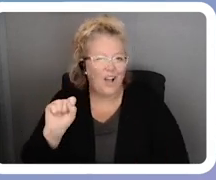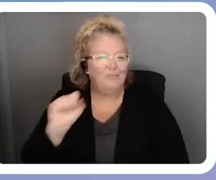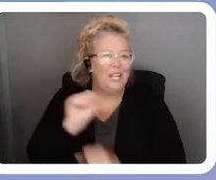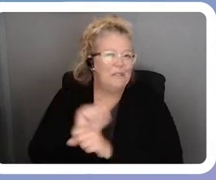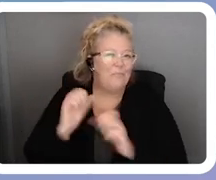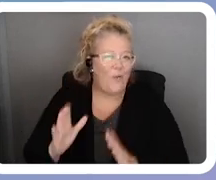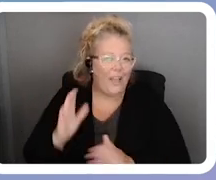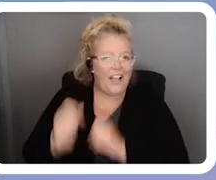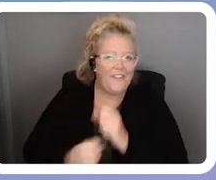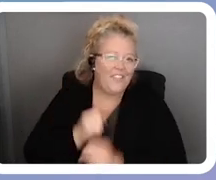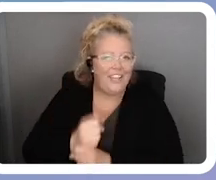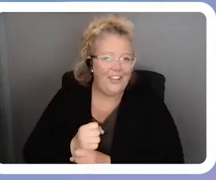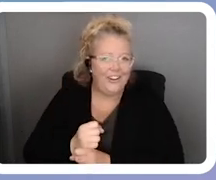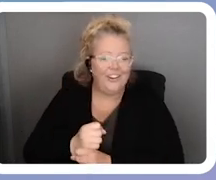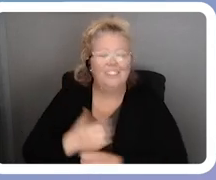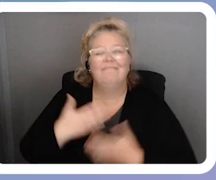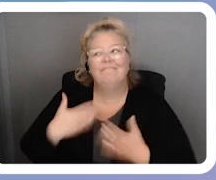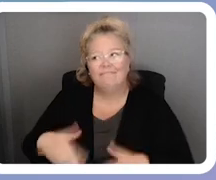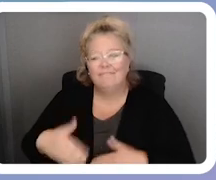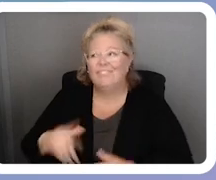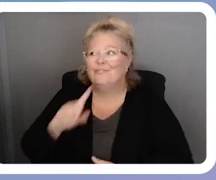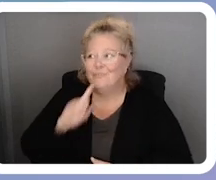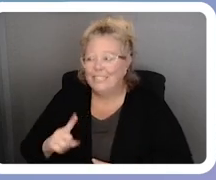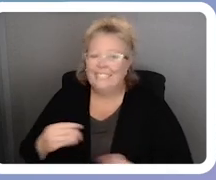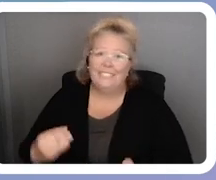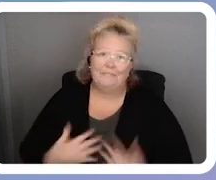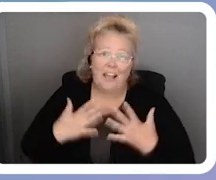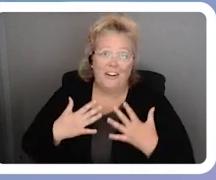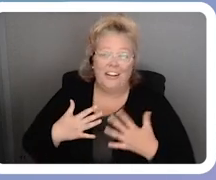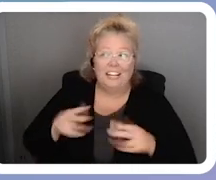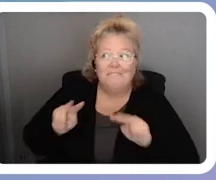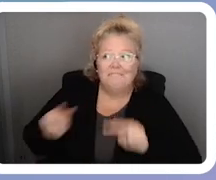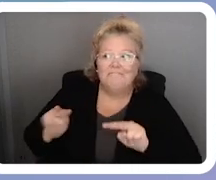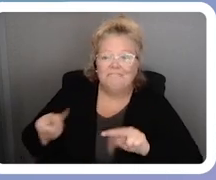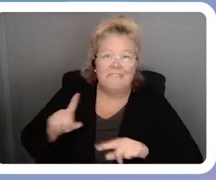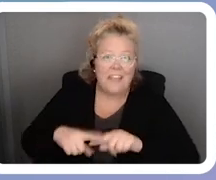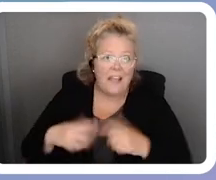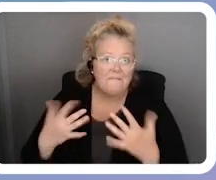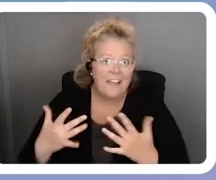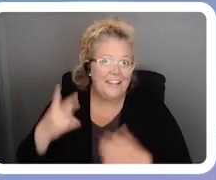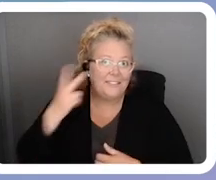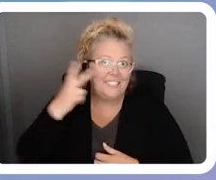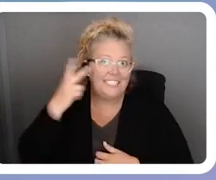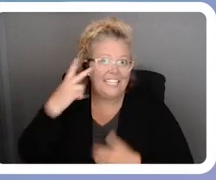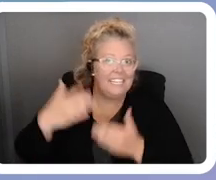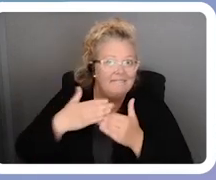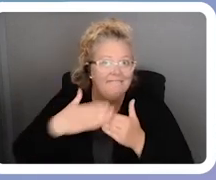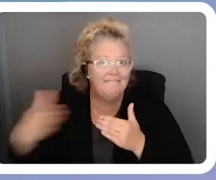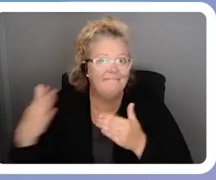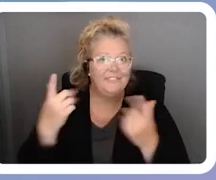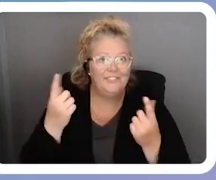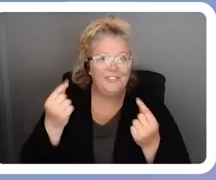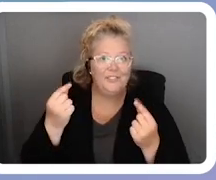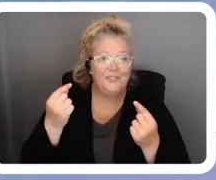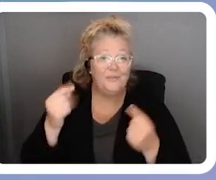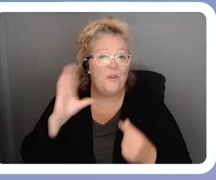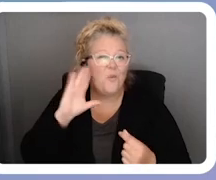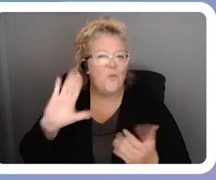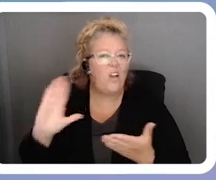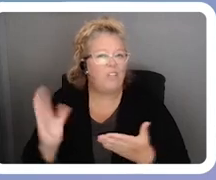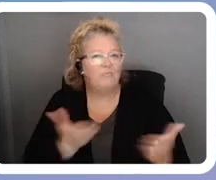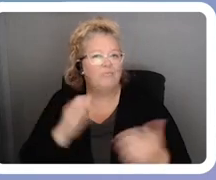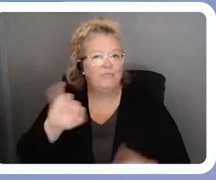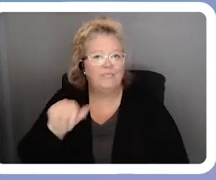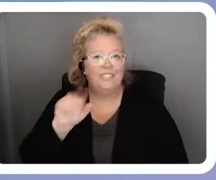Year. You are truly an inspiration, and we can't wait to see all the amazing things you do, Justin. To help introduce the next award, let's send